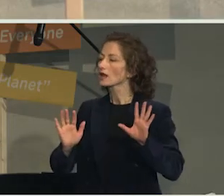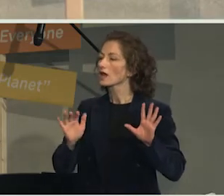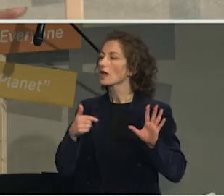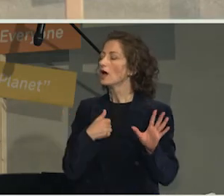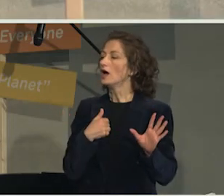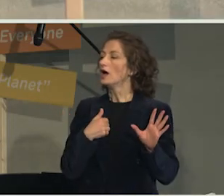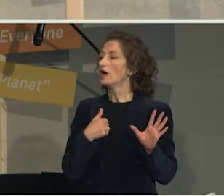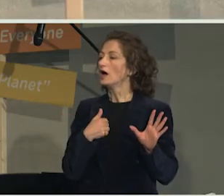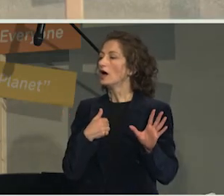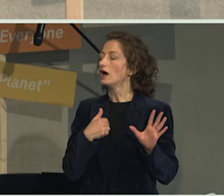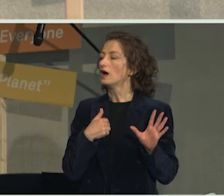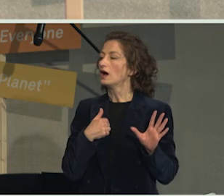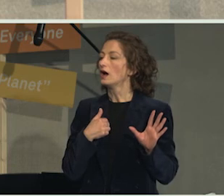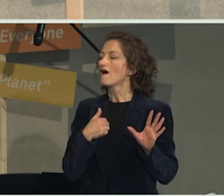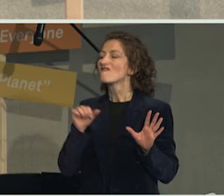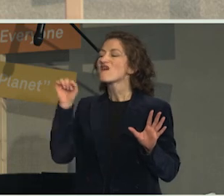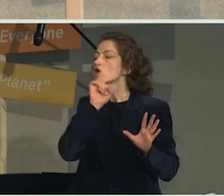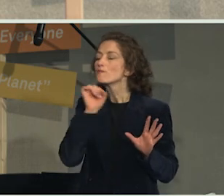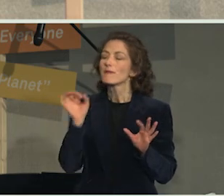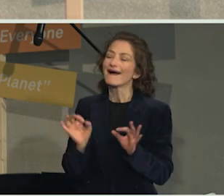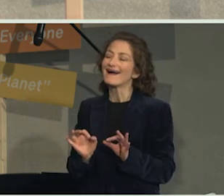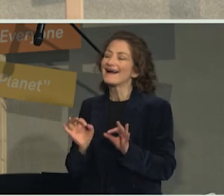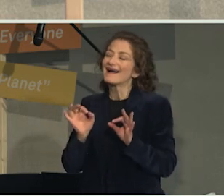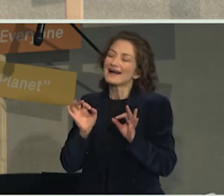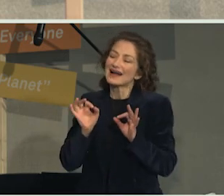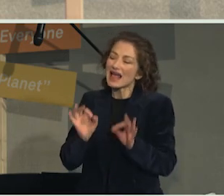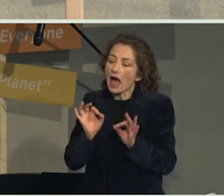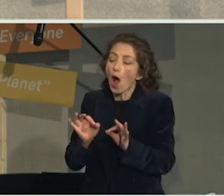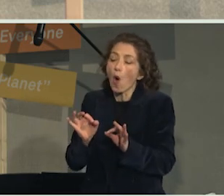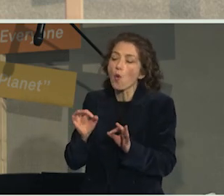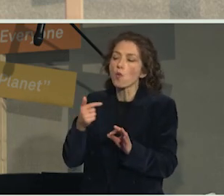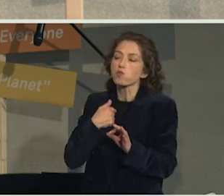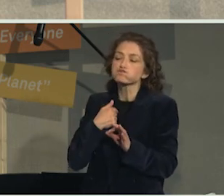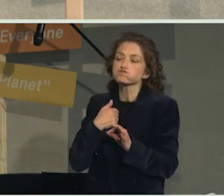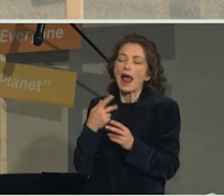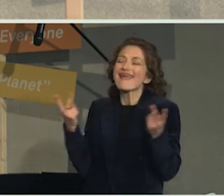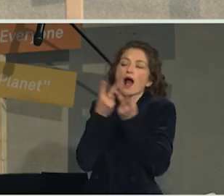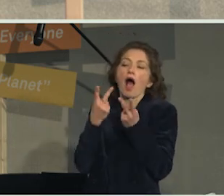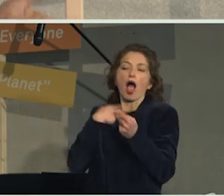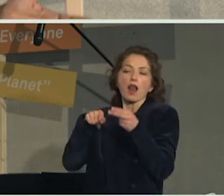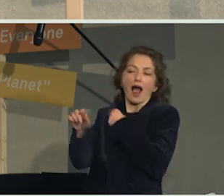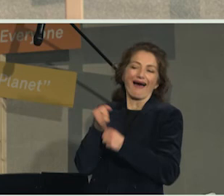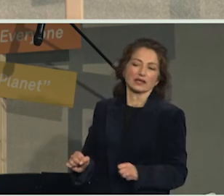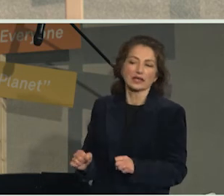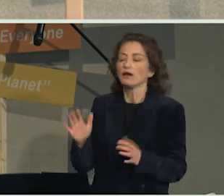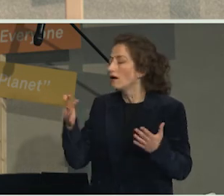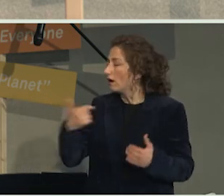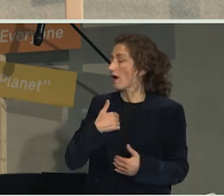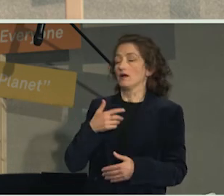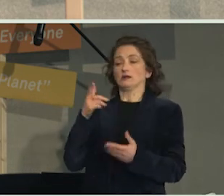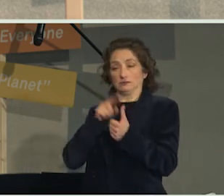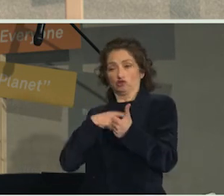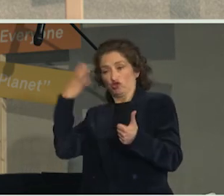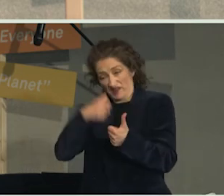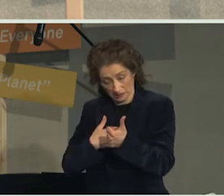me what the specific reason was that I couldn't walk through the front door. In my mind, whether it was because I was a woman or a black